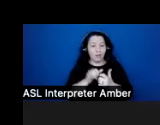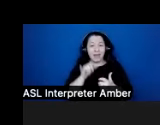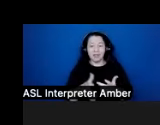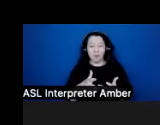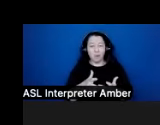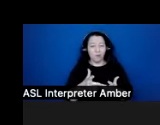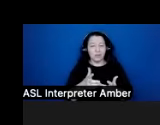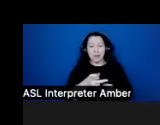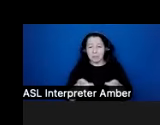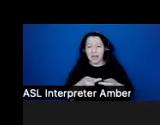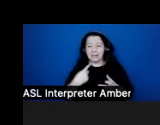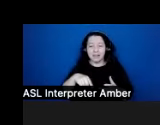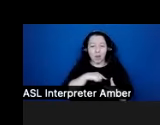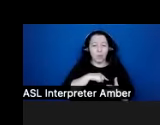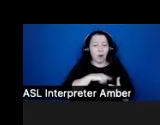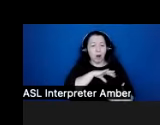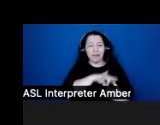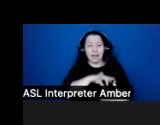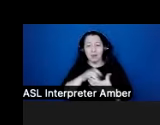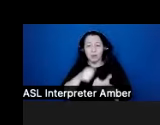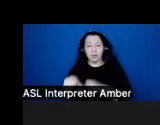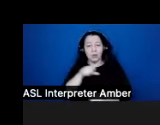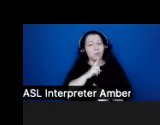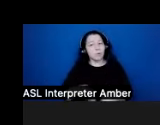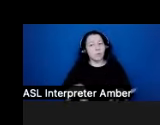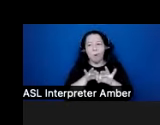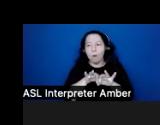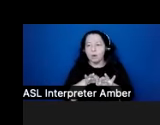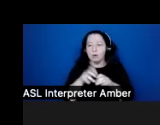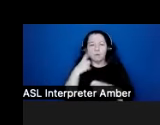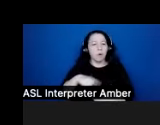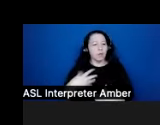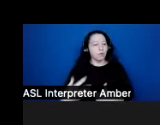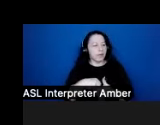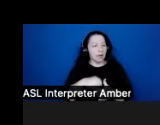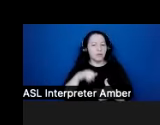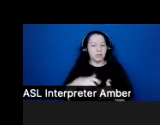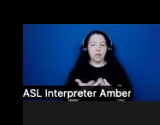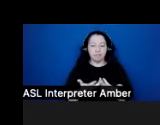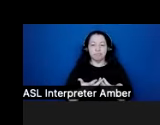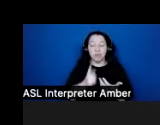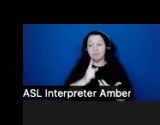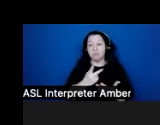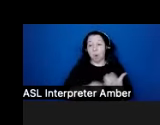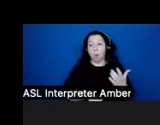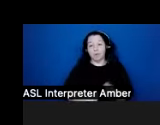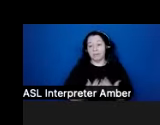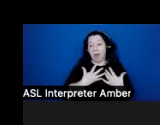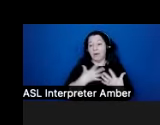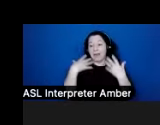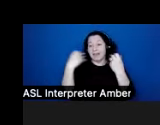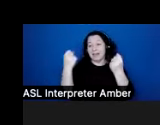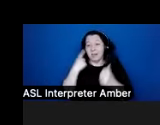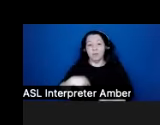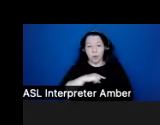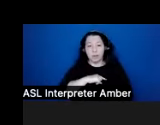really engage in that social change, right? It's inspiring and healing. Can you go to the